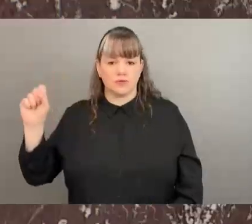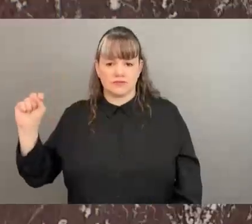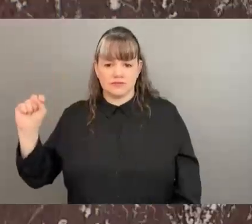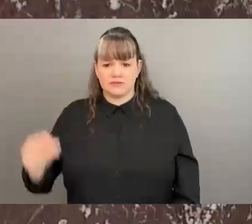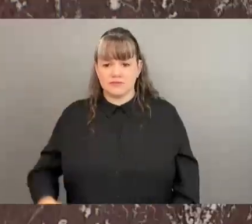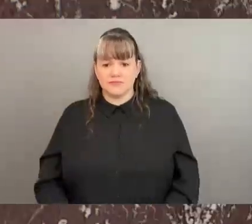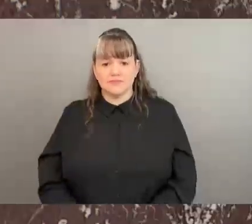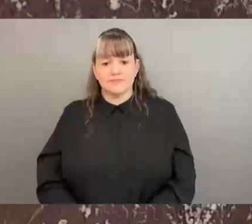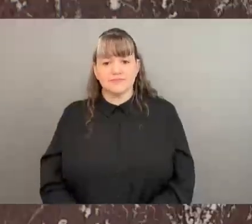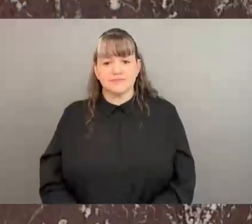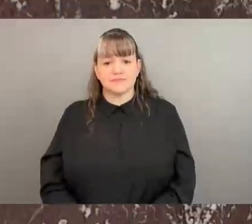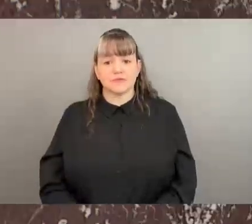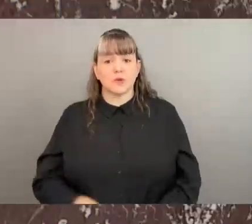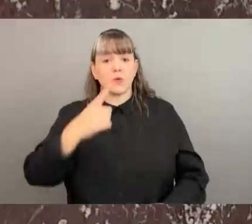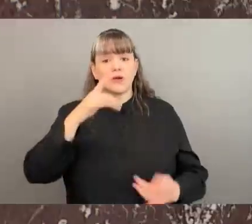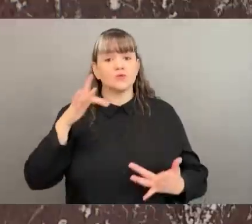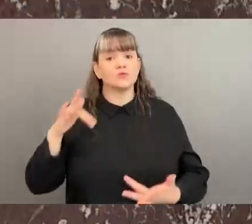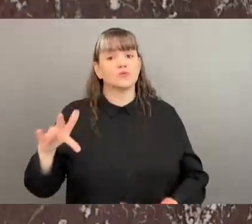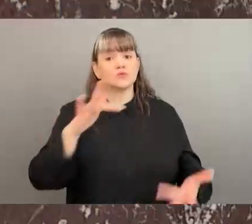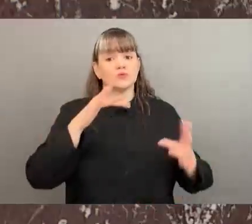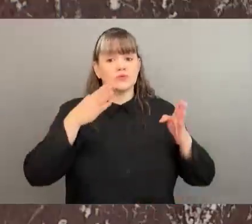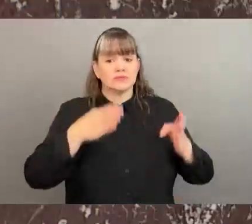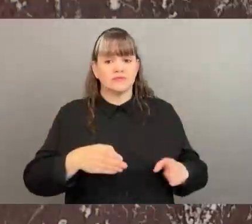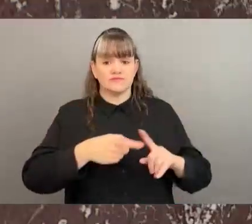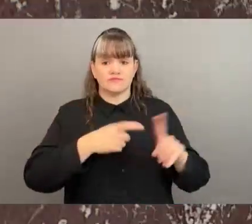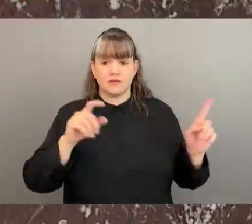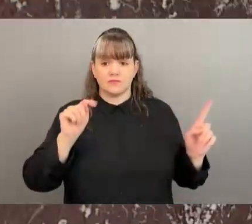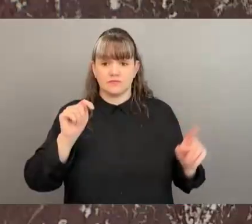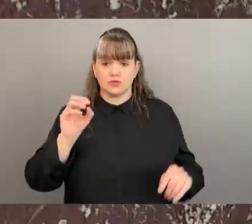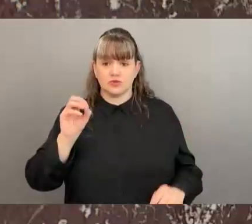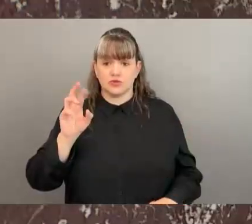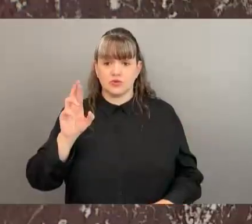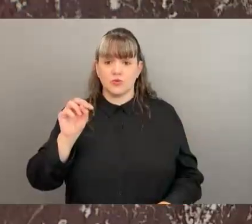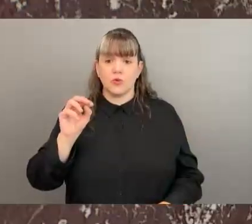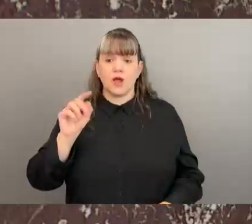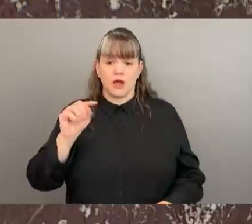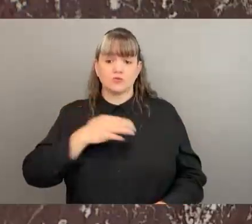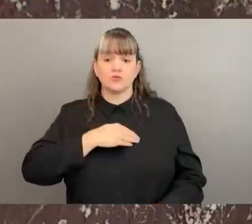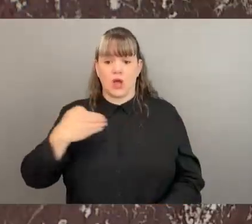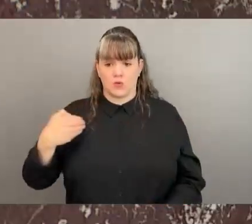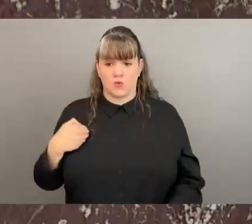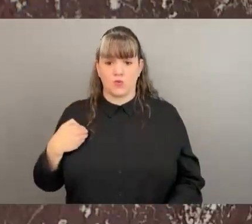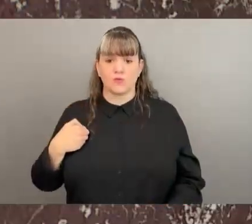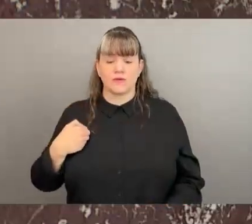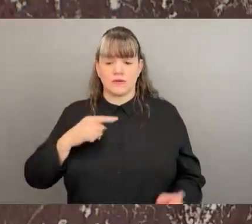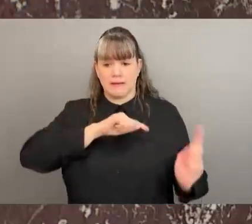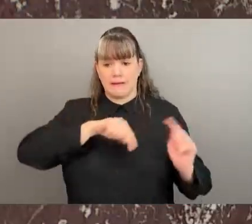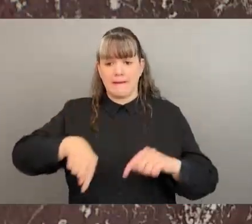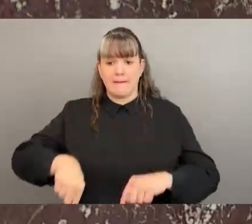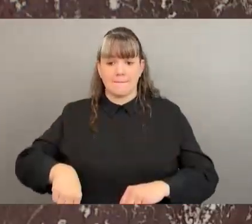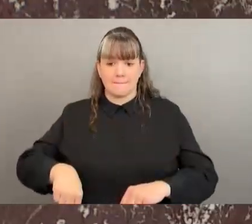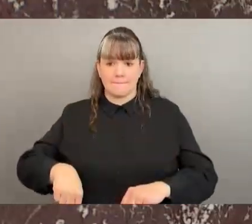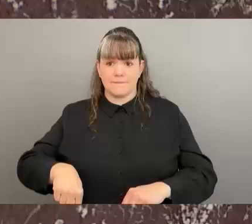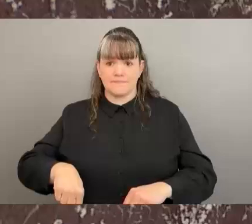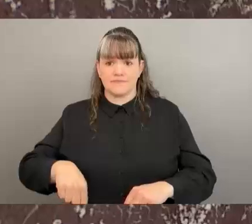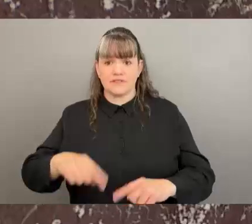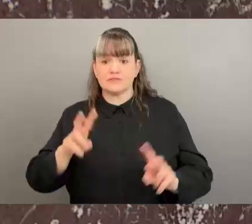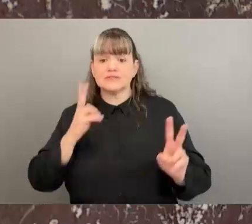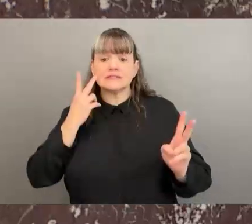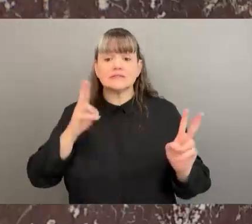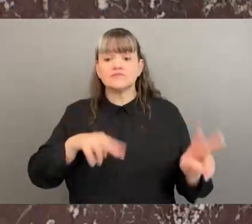Stephanie, came to Vancouver to see the sights, to visit Stanley Park, experience everything that British Columbia has to